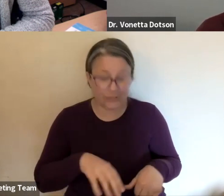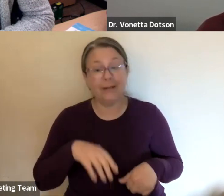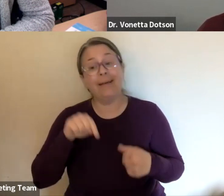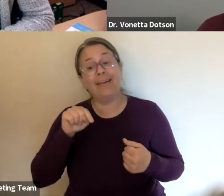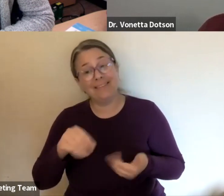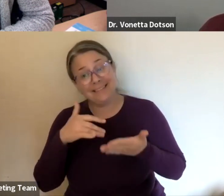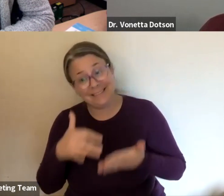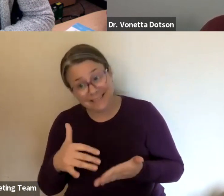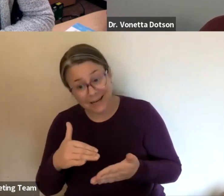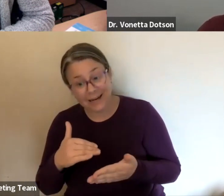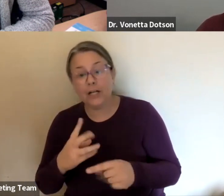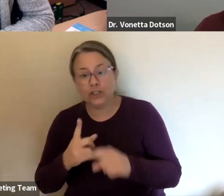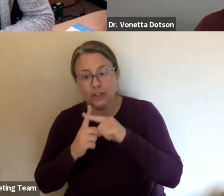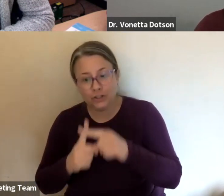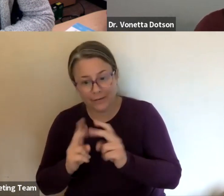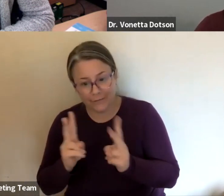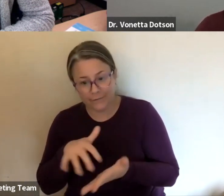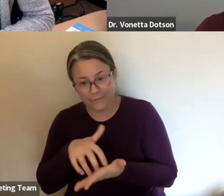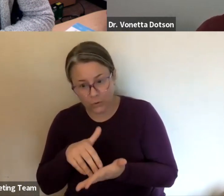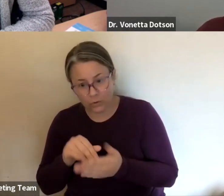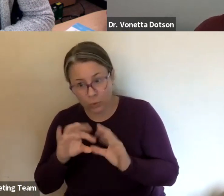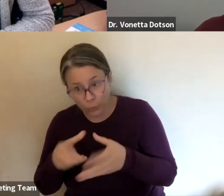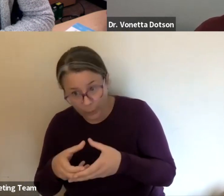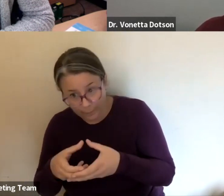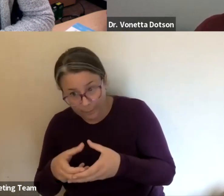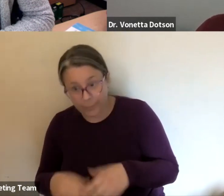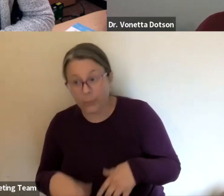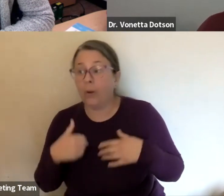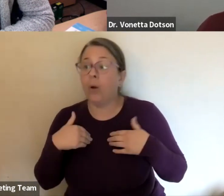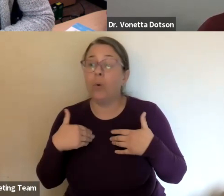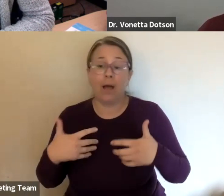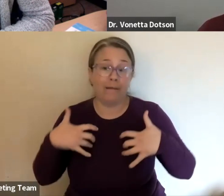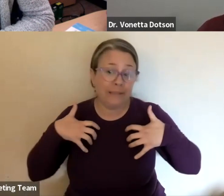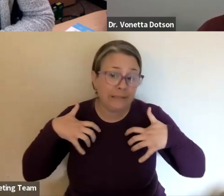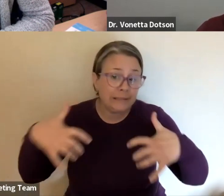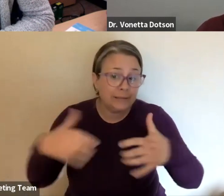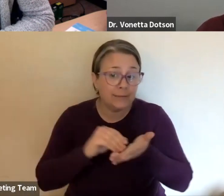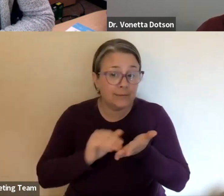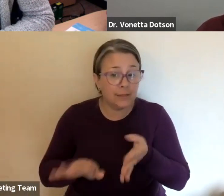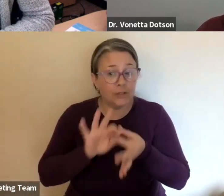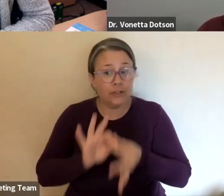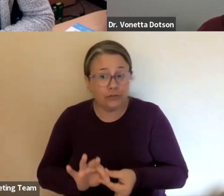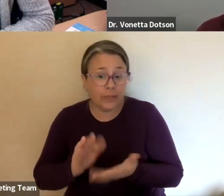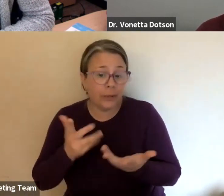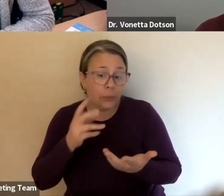has other groups that are at risk, we study them. And sent him actually both of the papers that I sent you